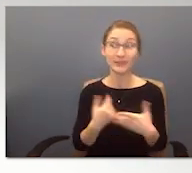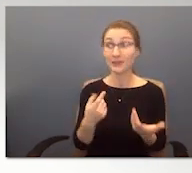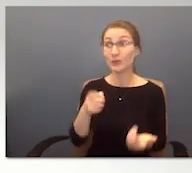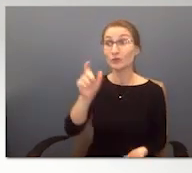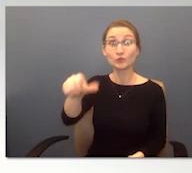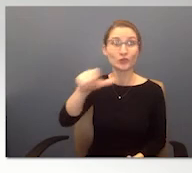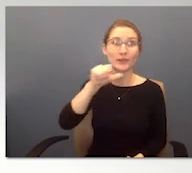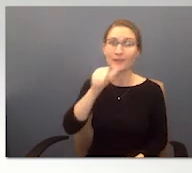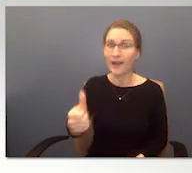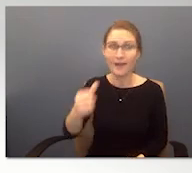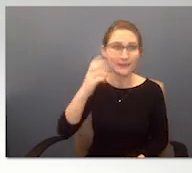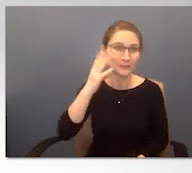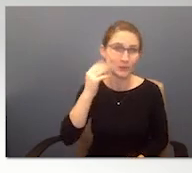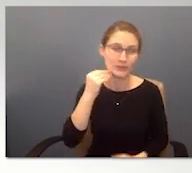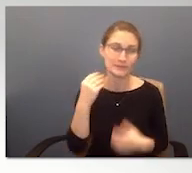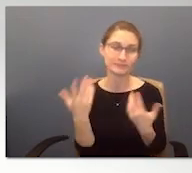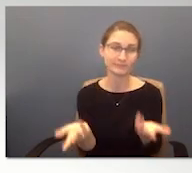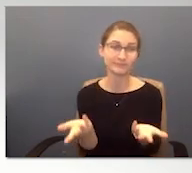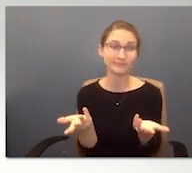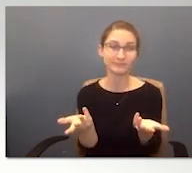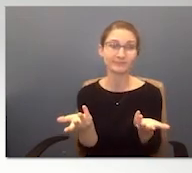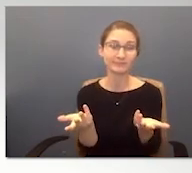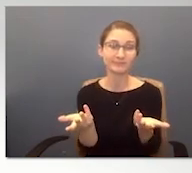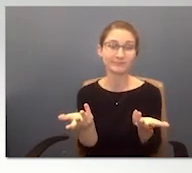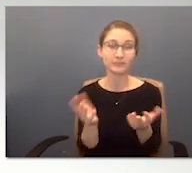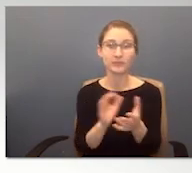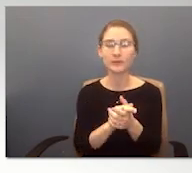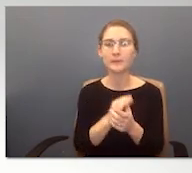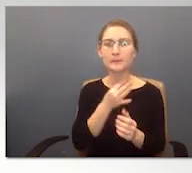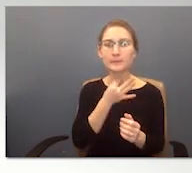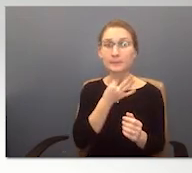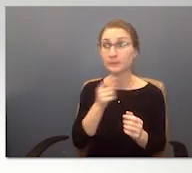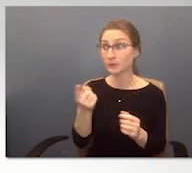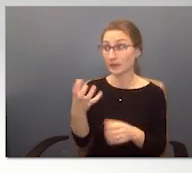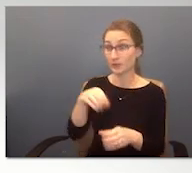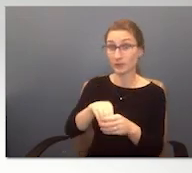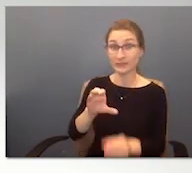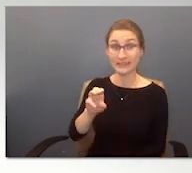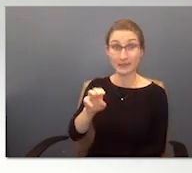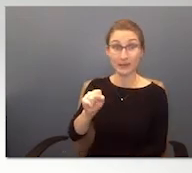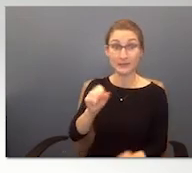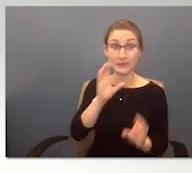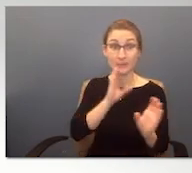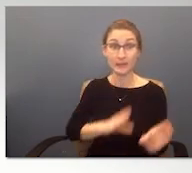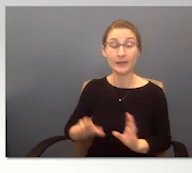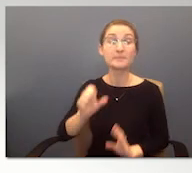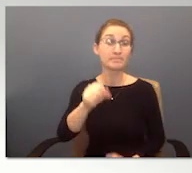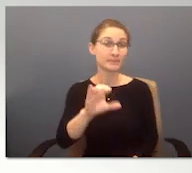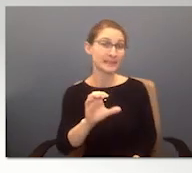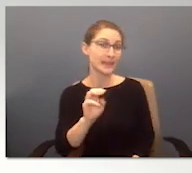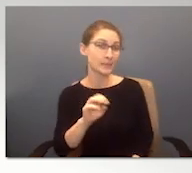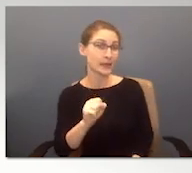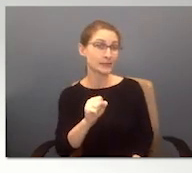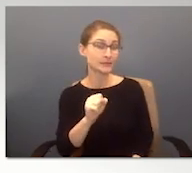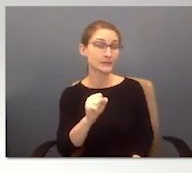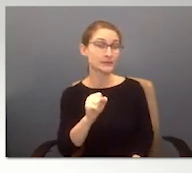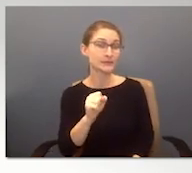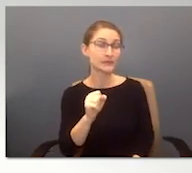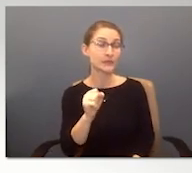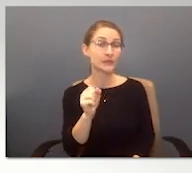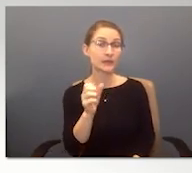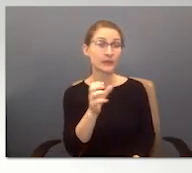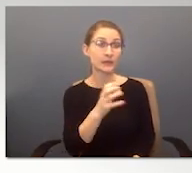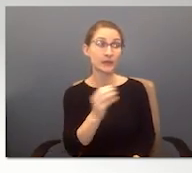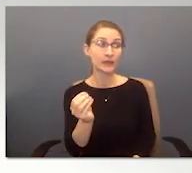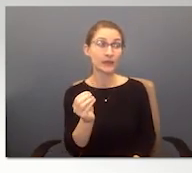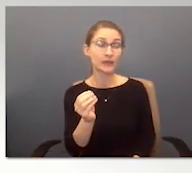shouldn't have to, is the answer to your question. May I ask, is she part of the CMS plan? She's on CMS. She's also,